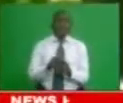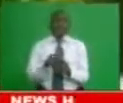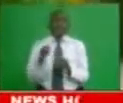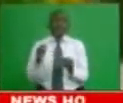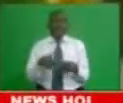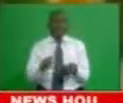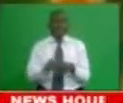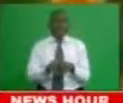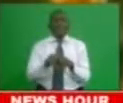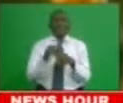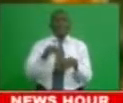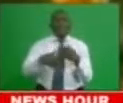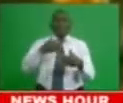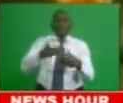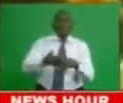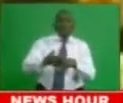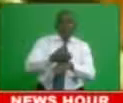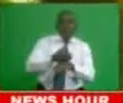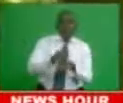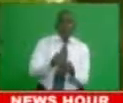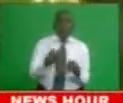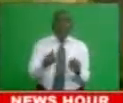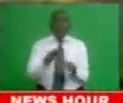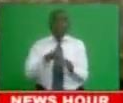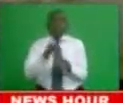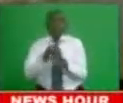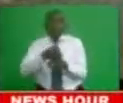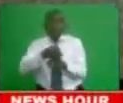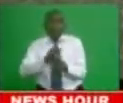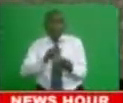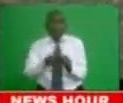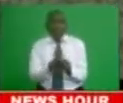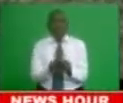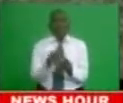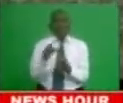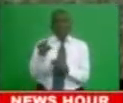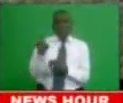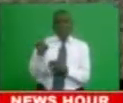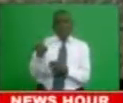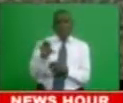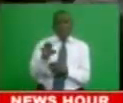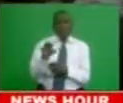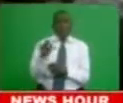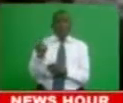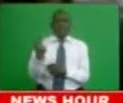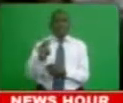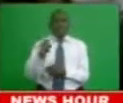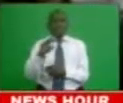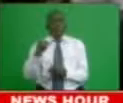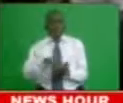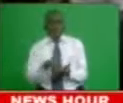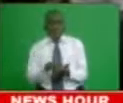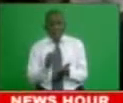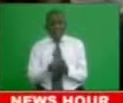been a downward trend over the years, with the current cocoa production figure pegged at 740,000 metric tons.